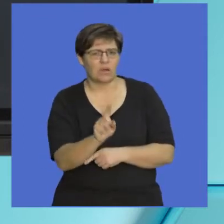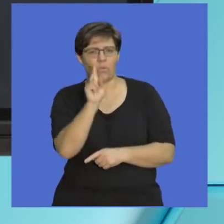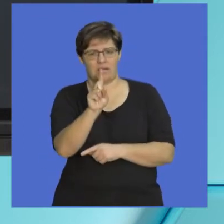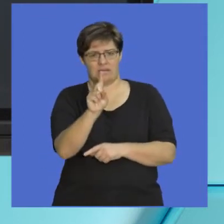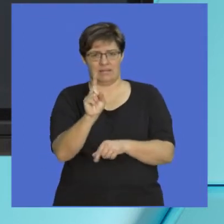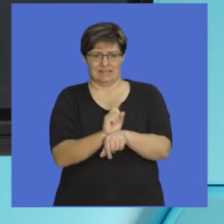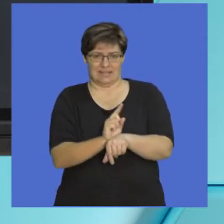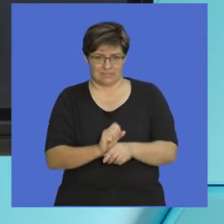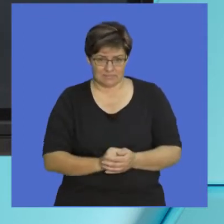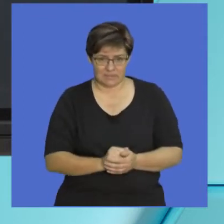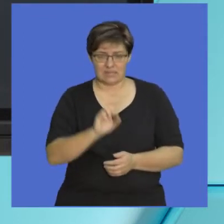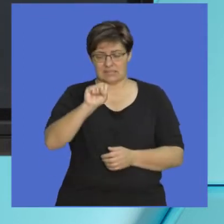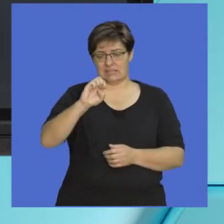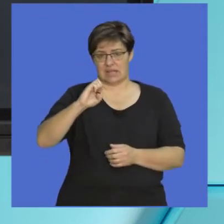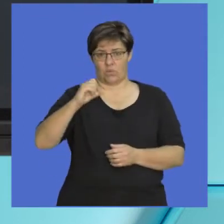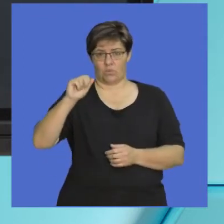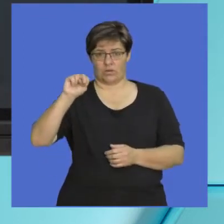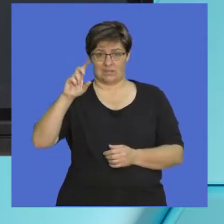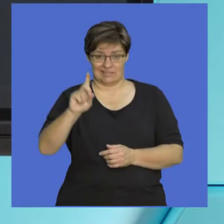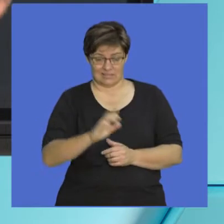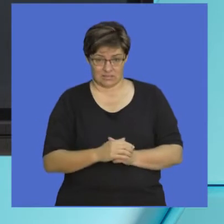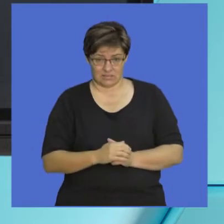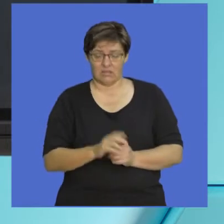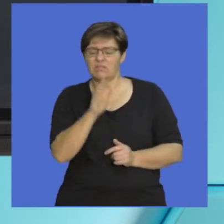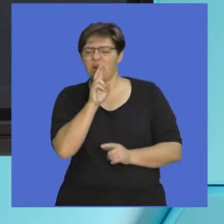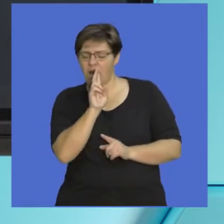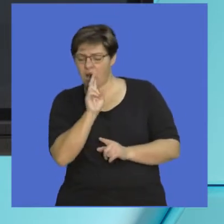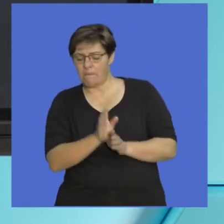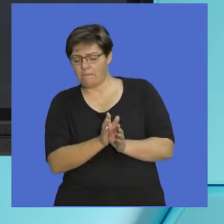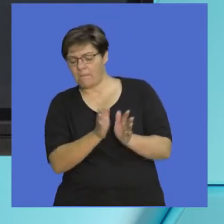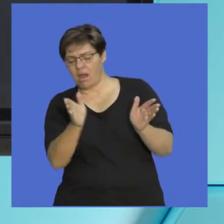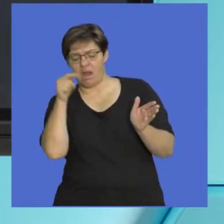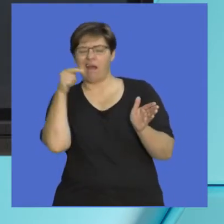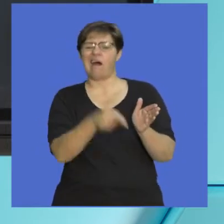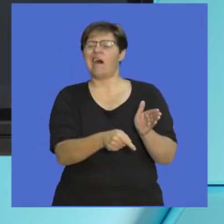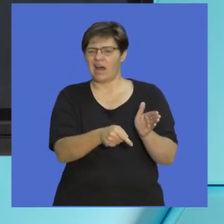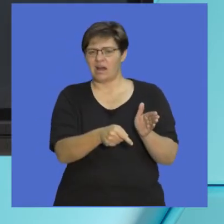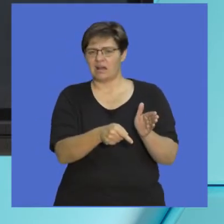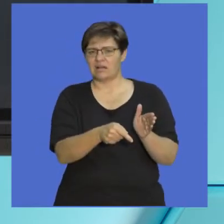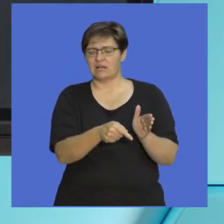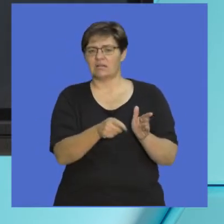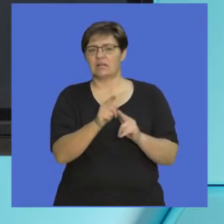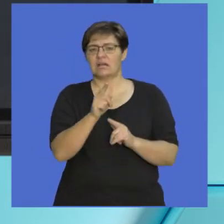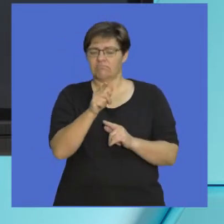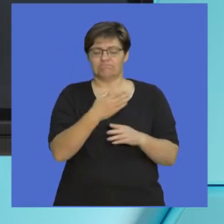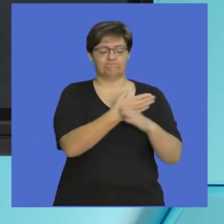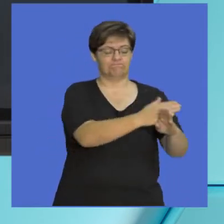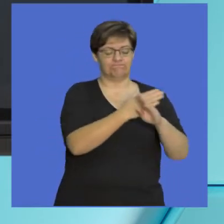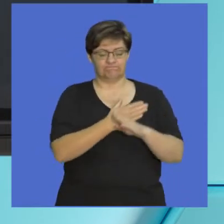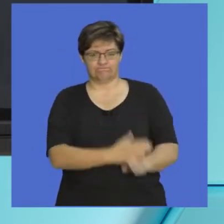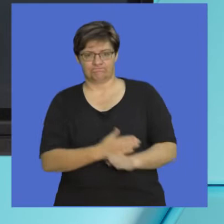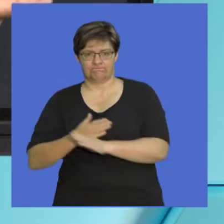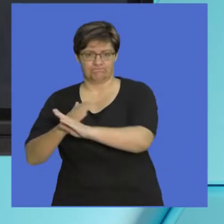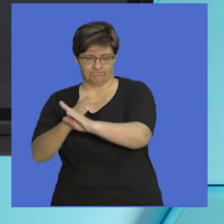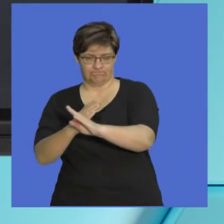a second. Now let's look at the broader overview and try to locate the series resistors in as far as